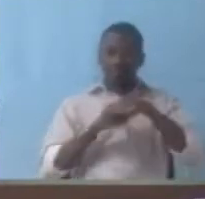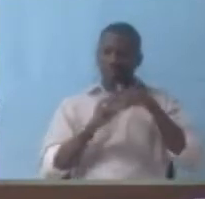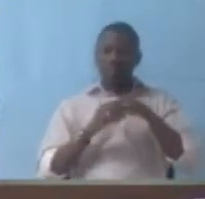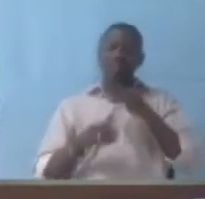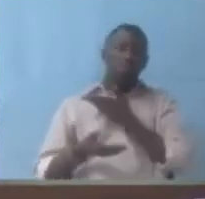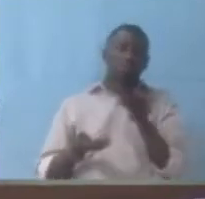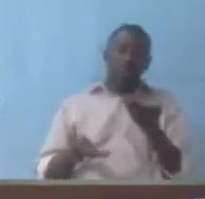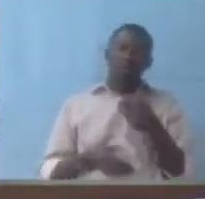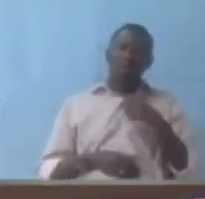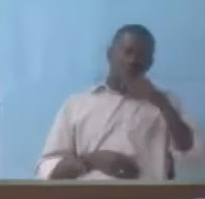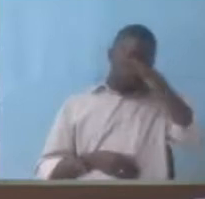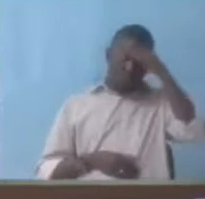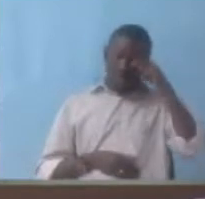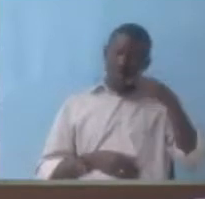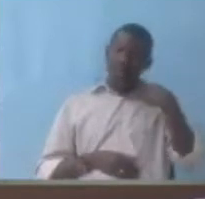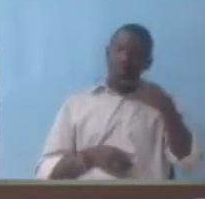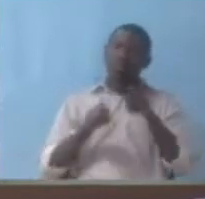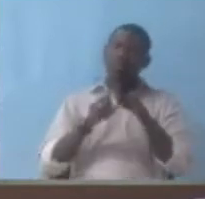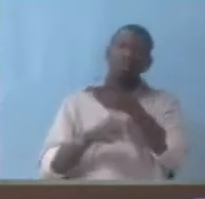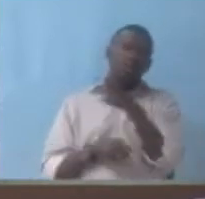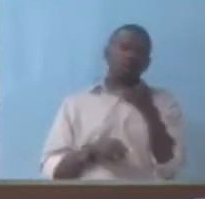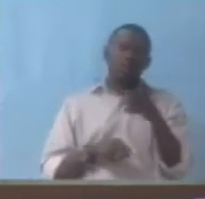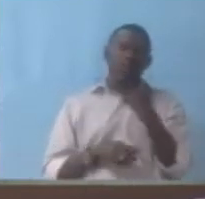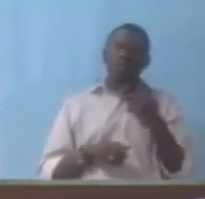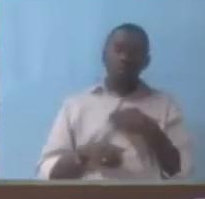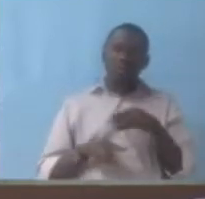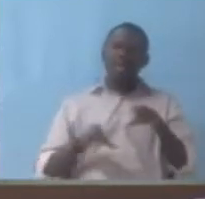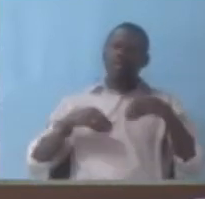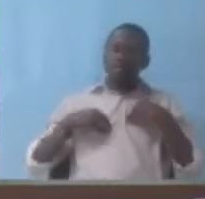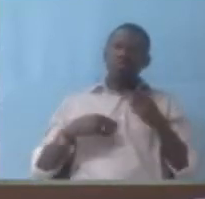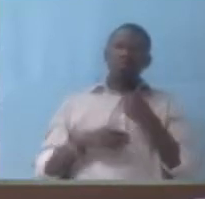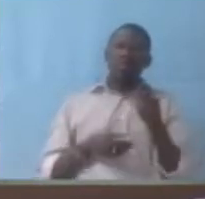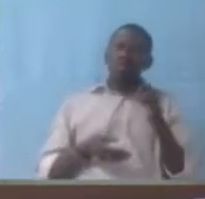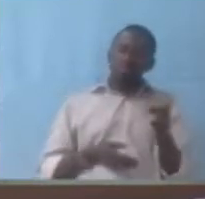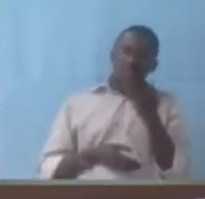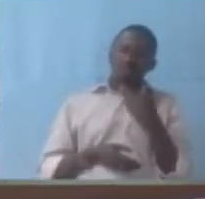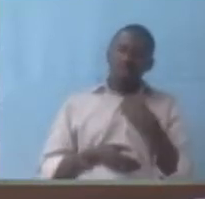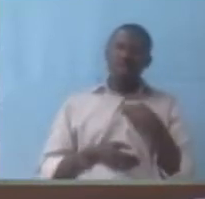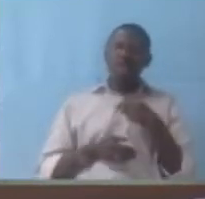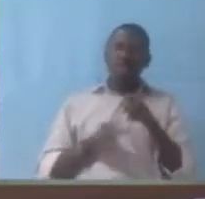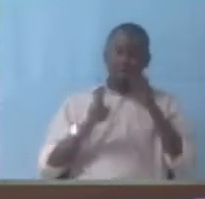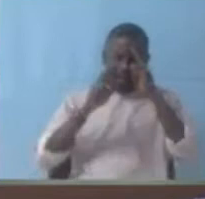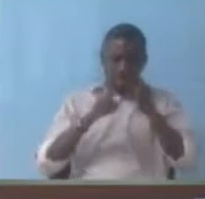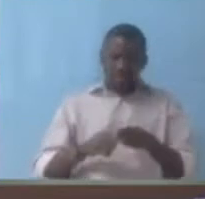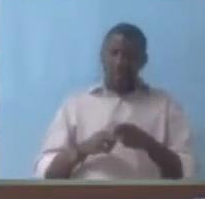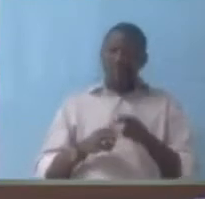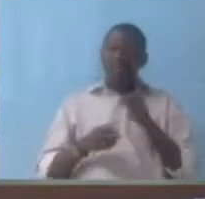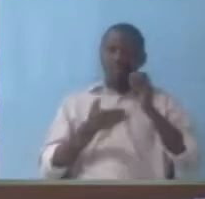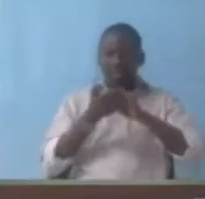working for them? Why were you obeying their instructions? Why did you go ahead and draft all of those